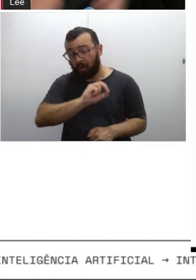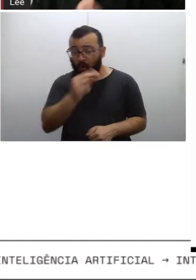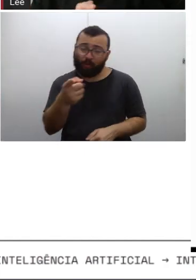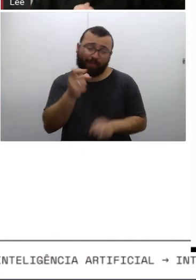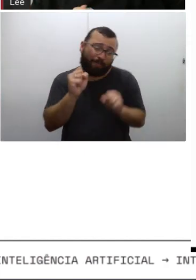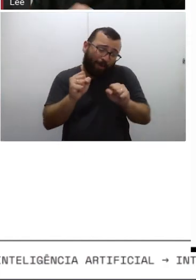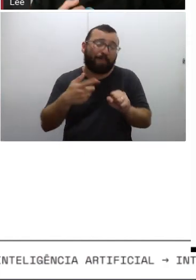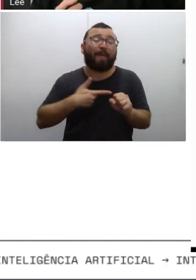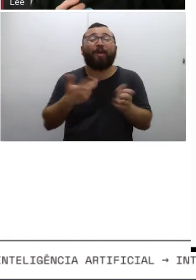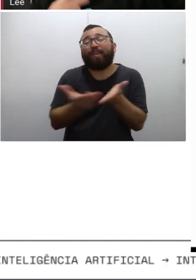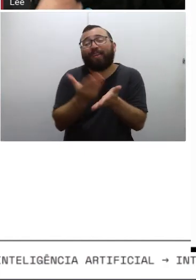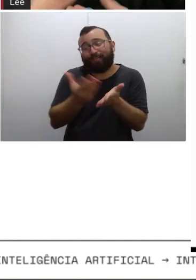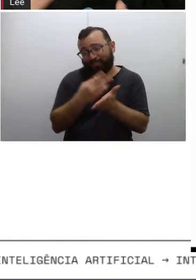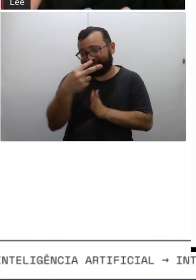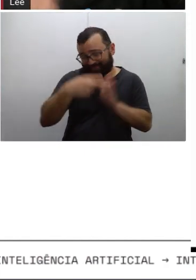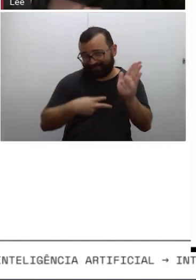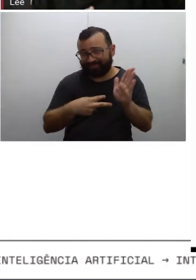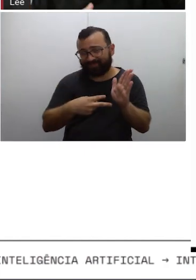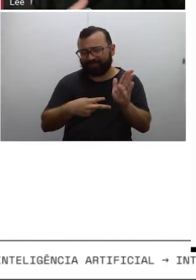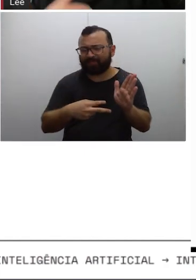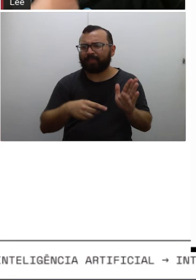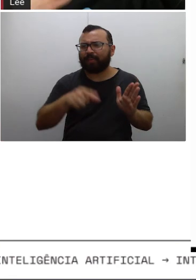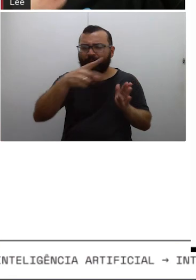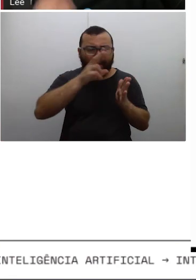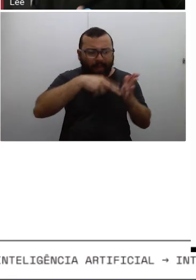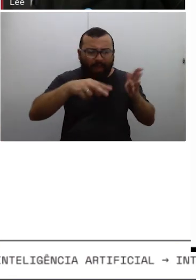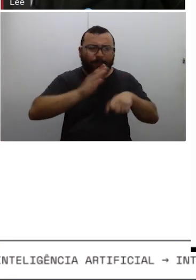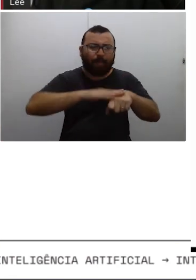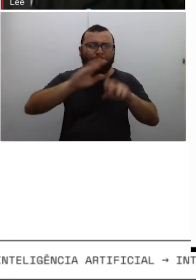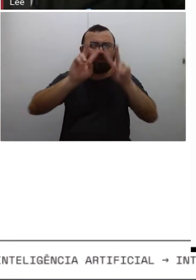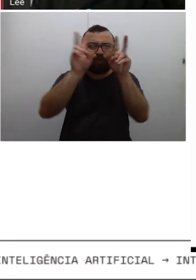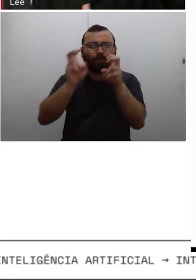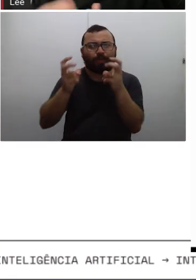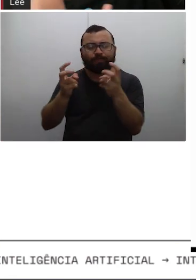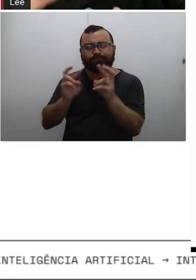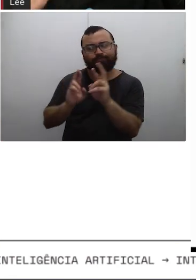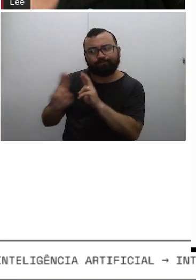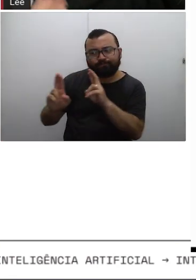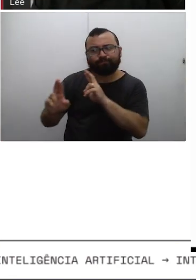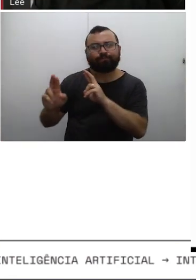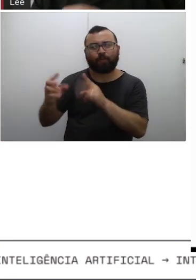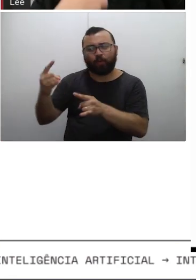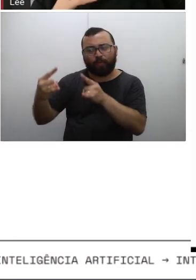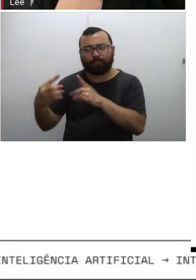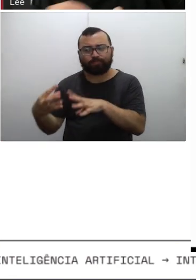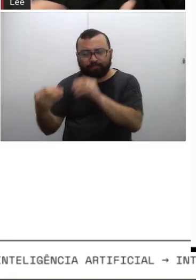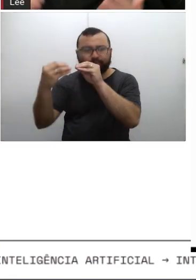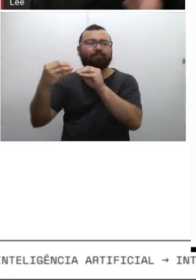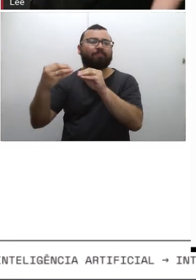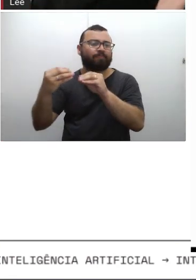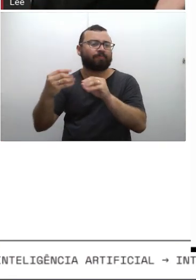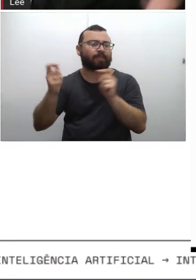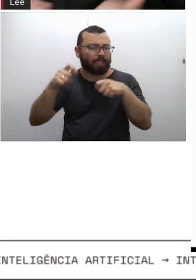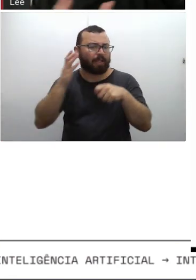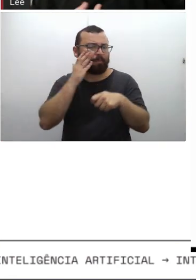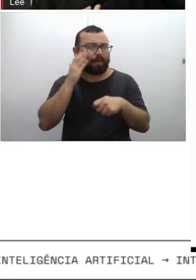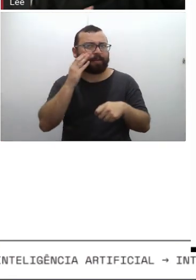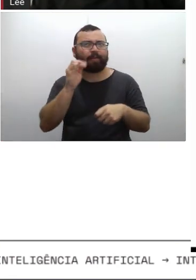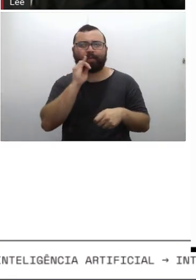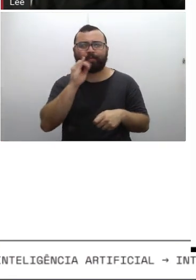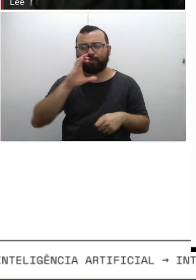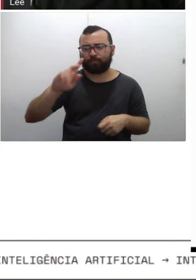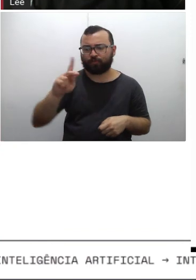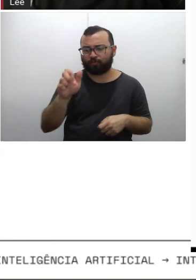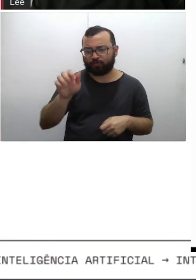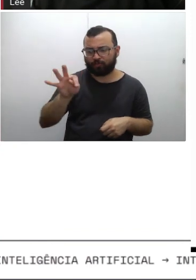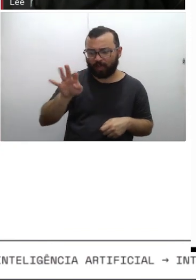obviously read my book and read more about conversational related metrics, chat session and funnel metrics with tools like Chatbase